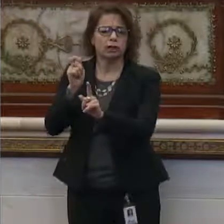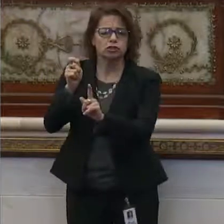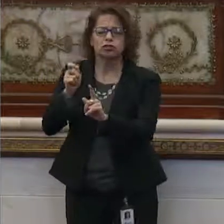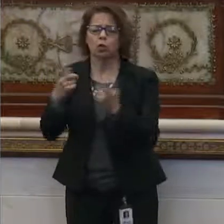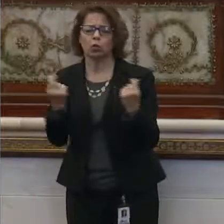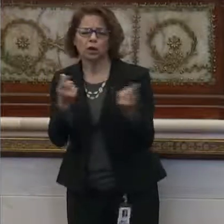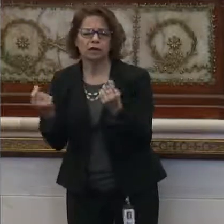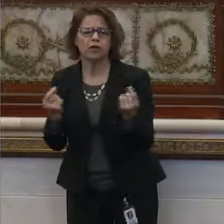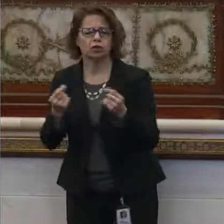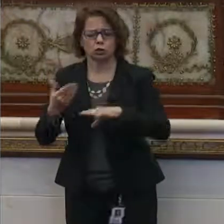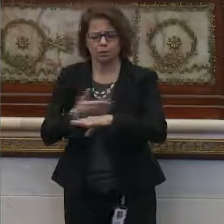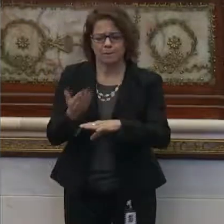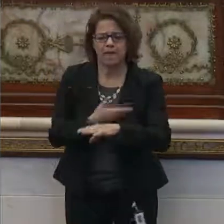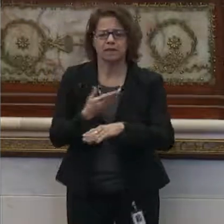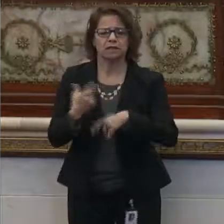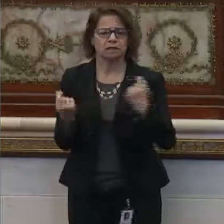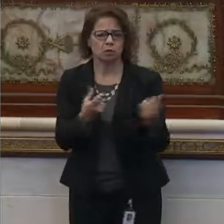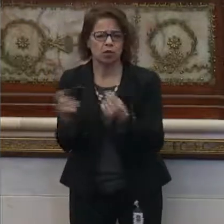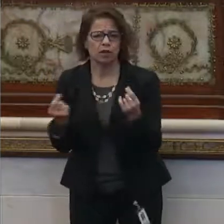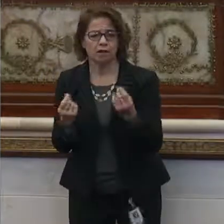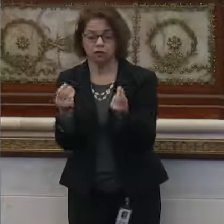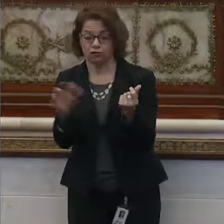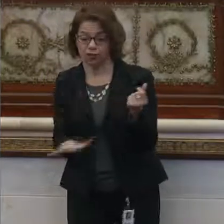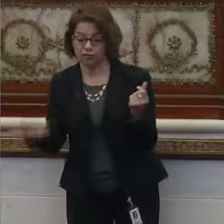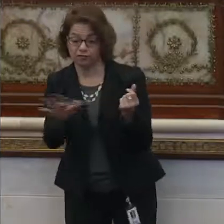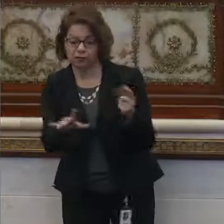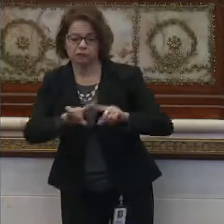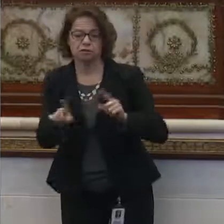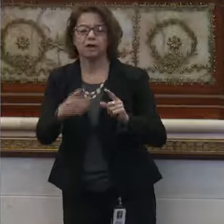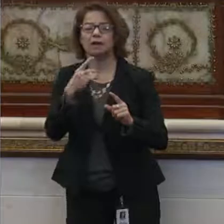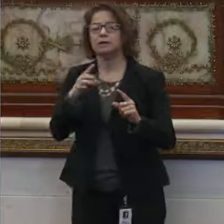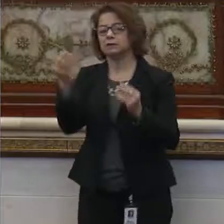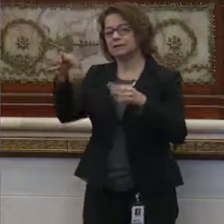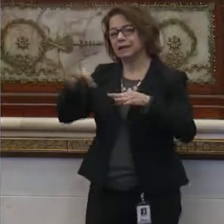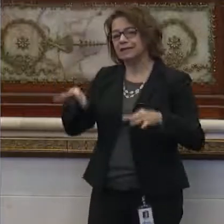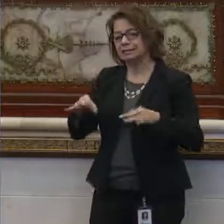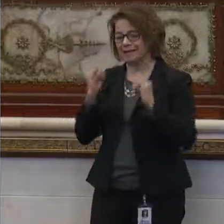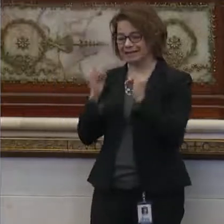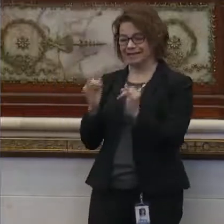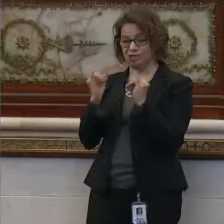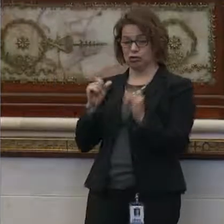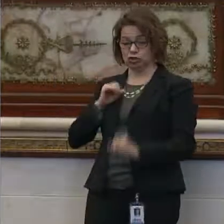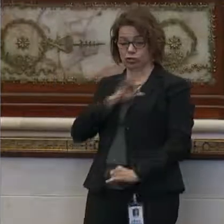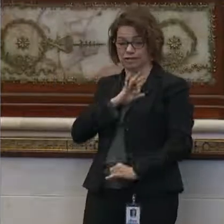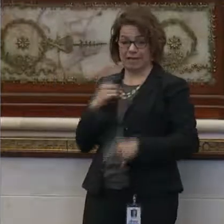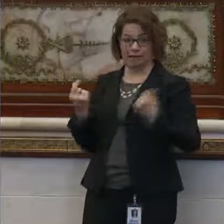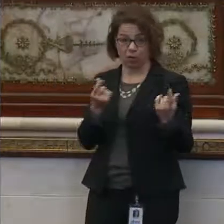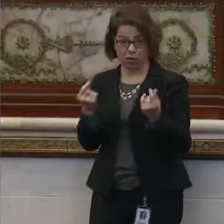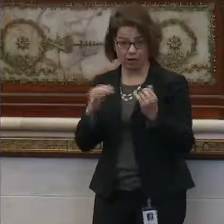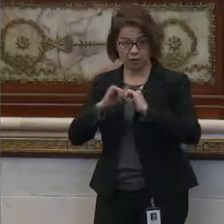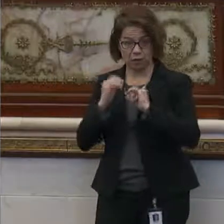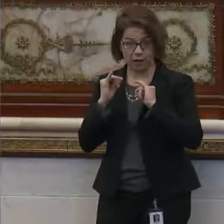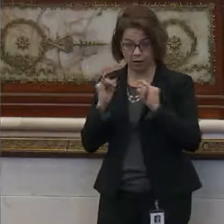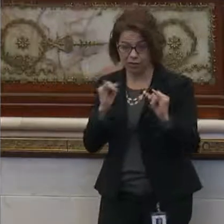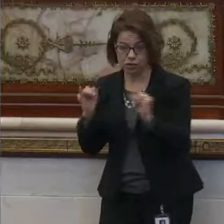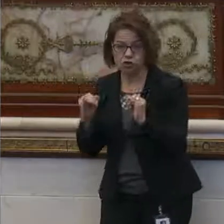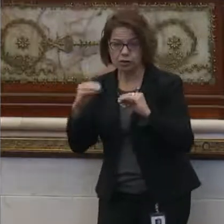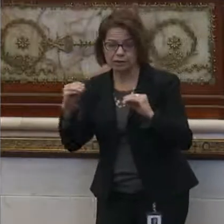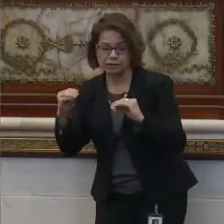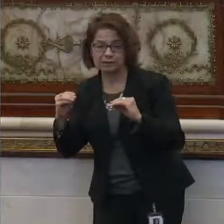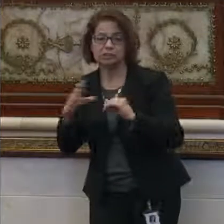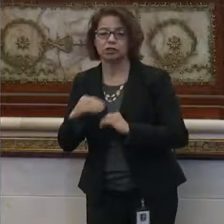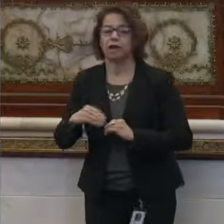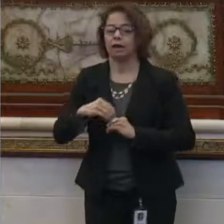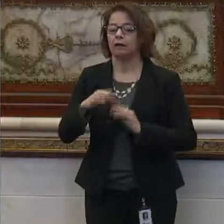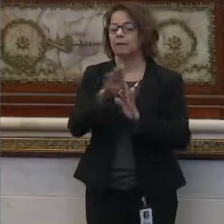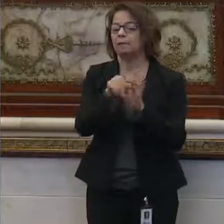or the maintenance or anything like that for the fields, but can you talk about maybe the instructional staff and what that looks like for